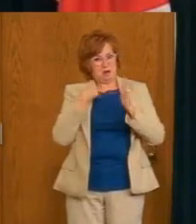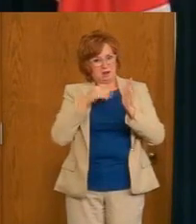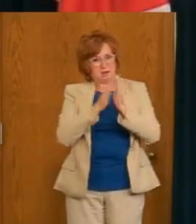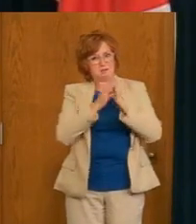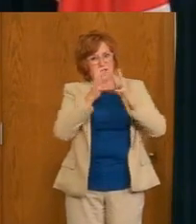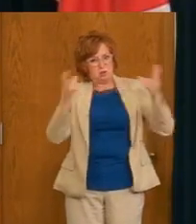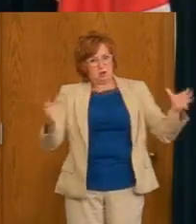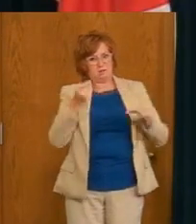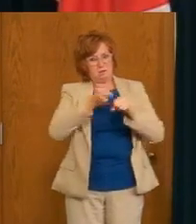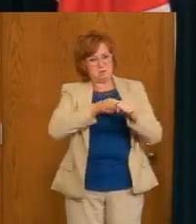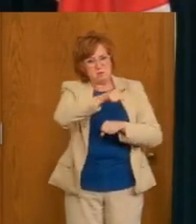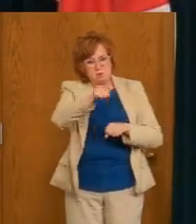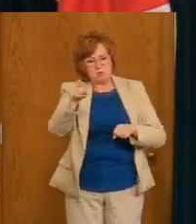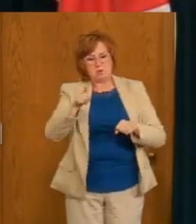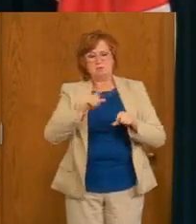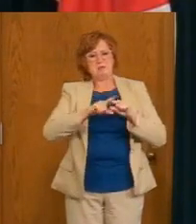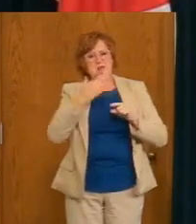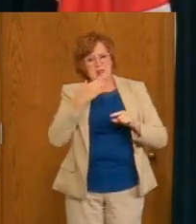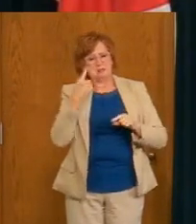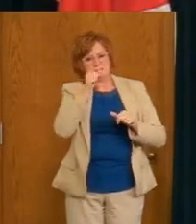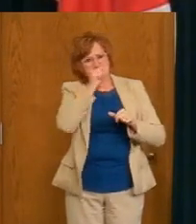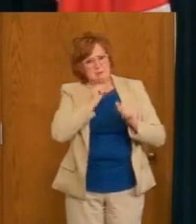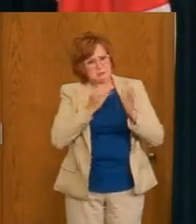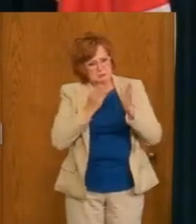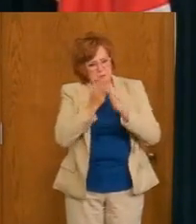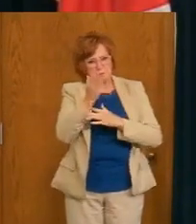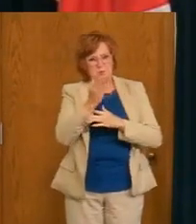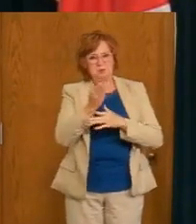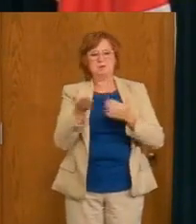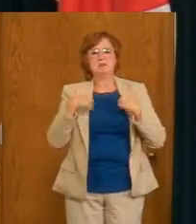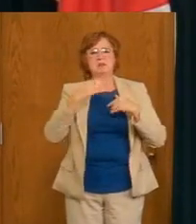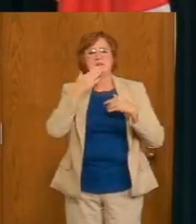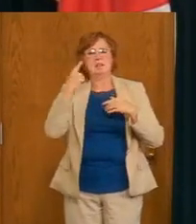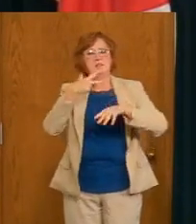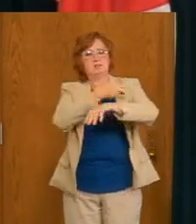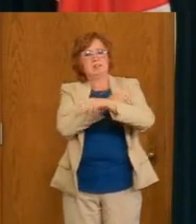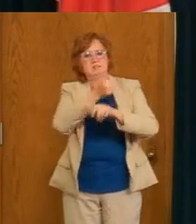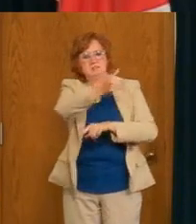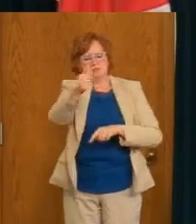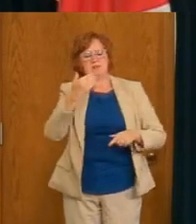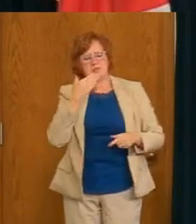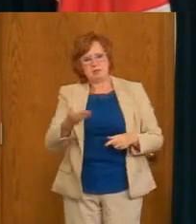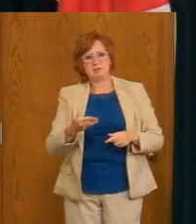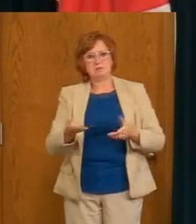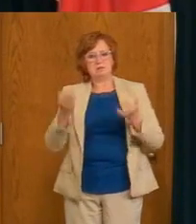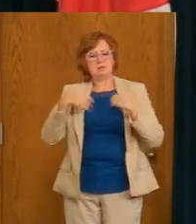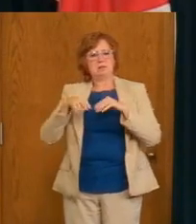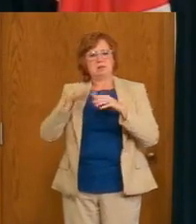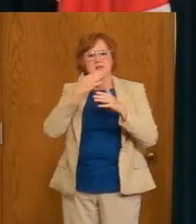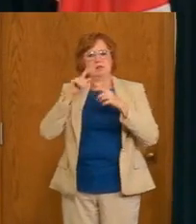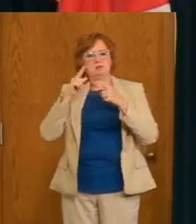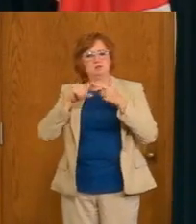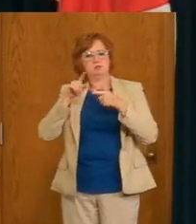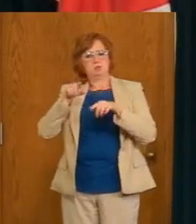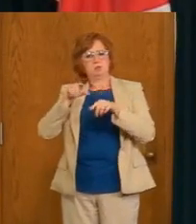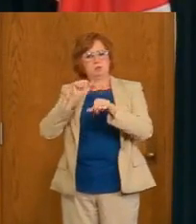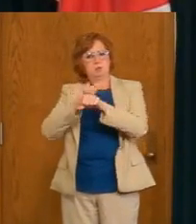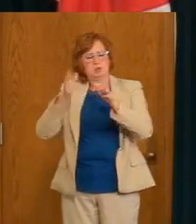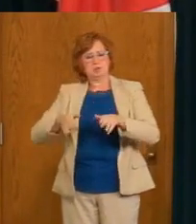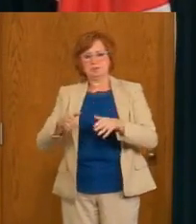your part by getting vaccinated. Thank you to all the essential workers who weren't able to stay at home throughout the